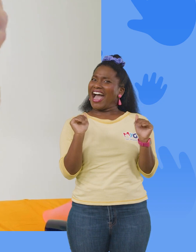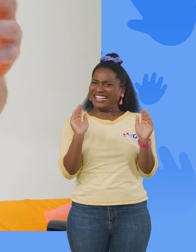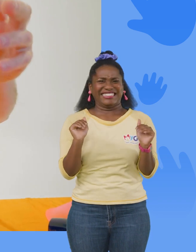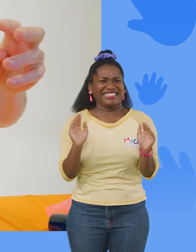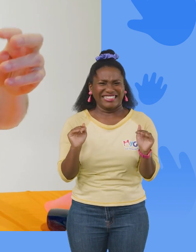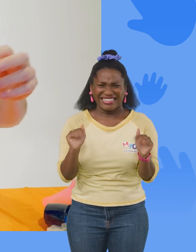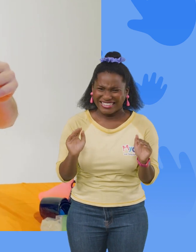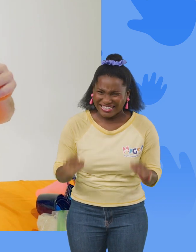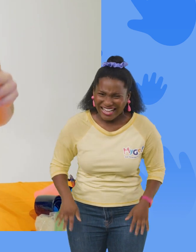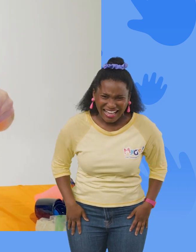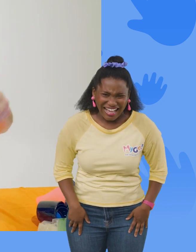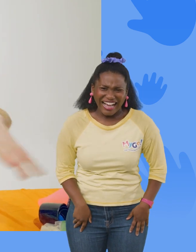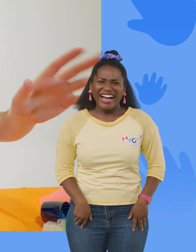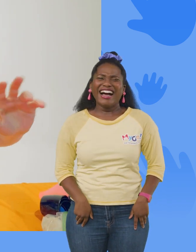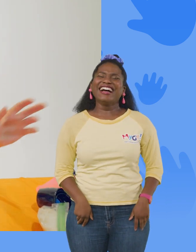Bye-bye.